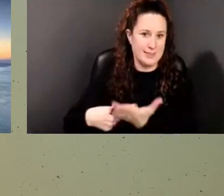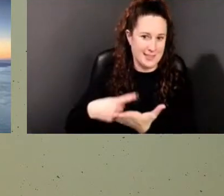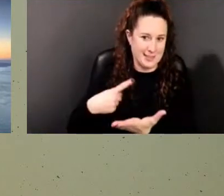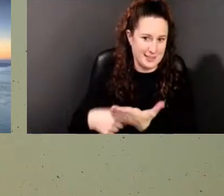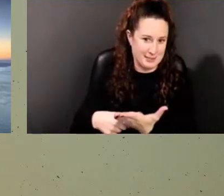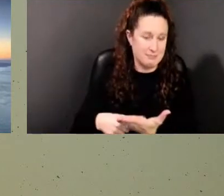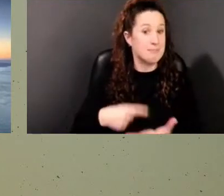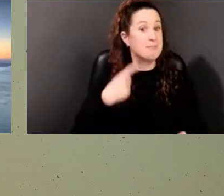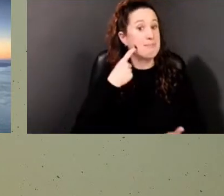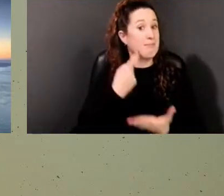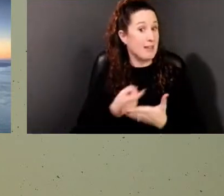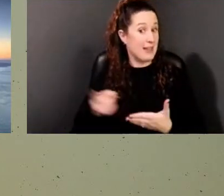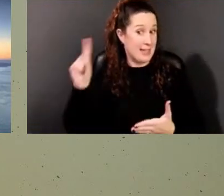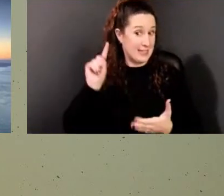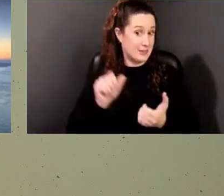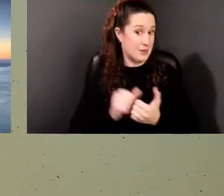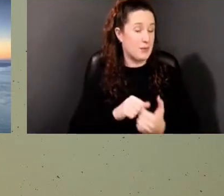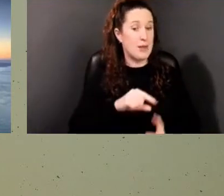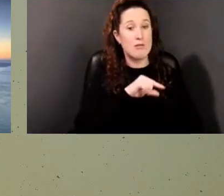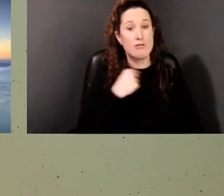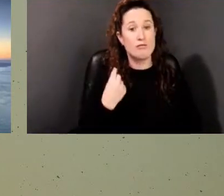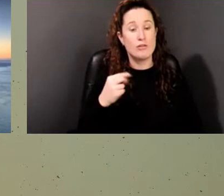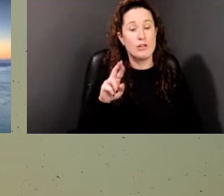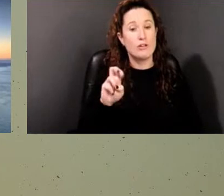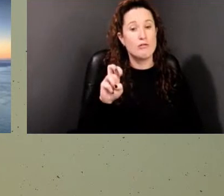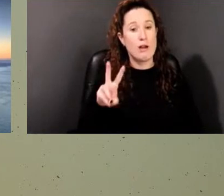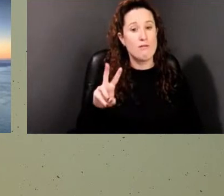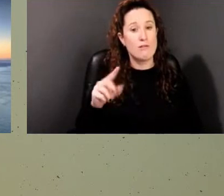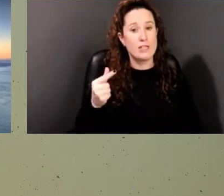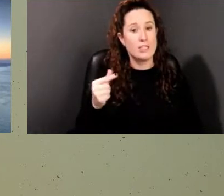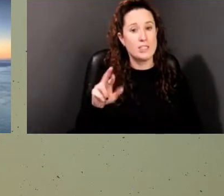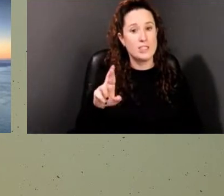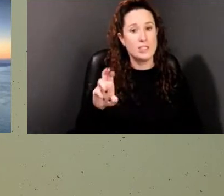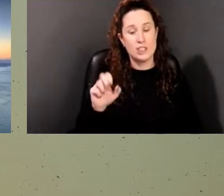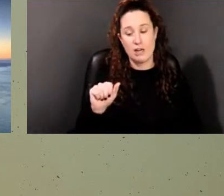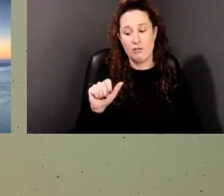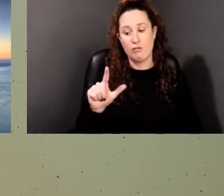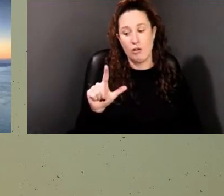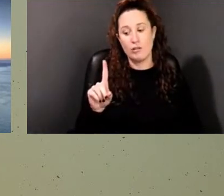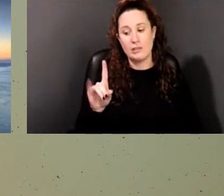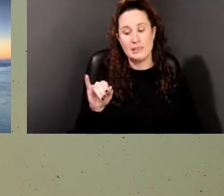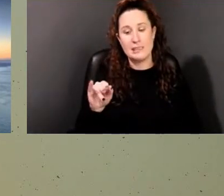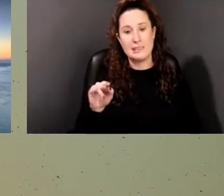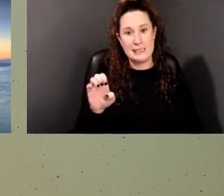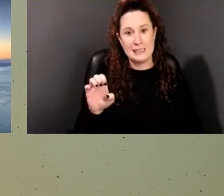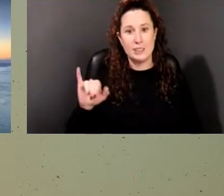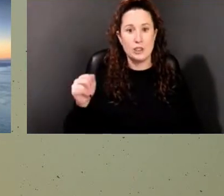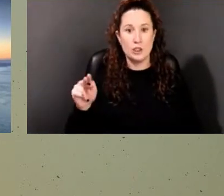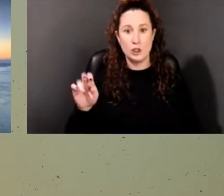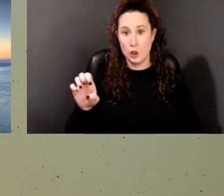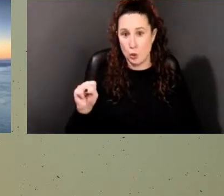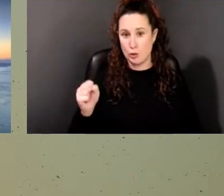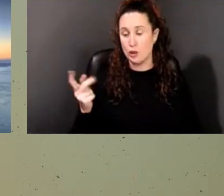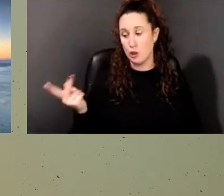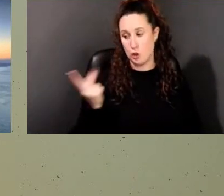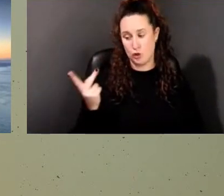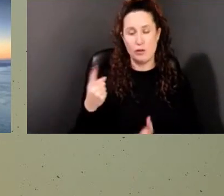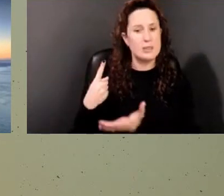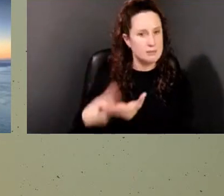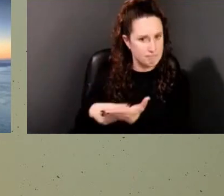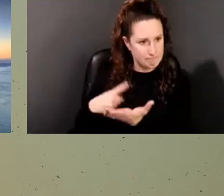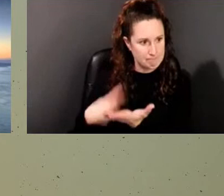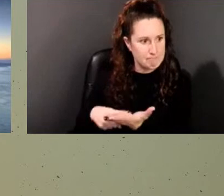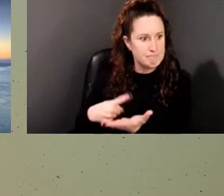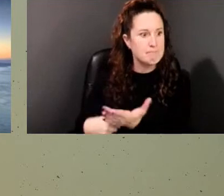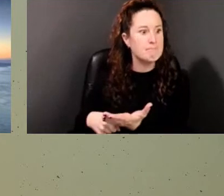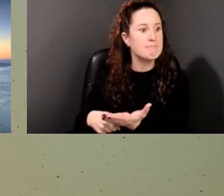with Reverend Geraldine Jones. She and I had a discussion, and we were both talking about, you know, once